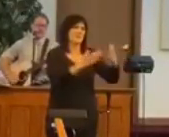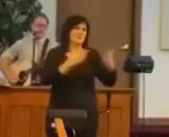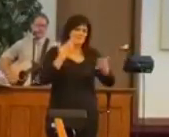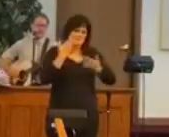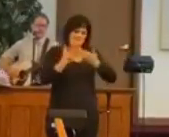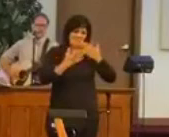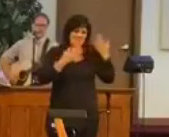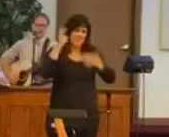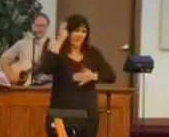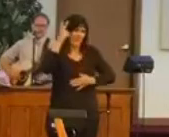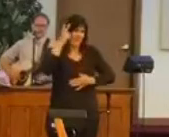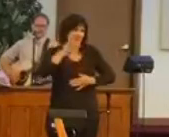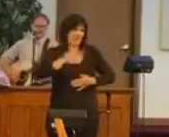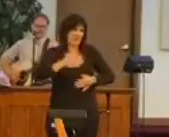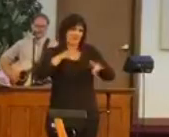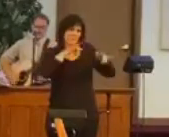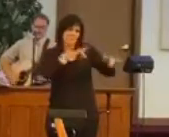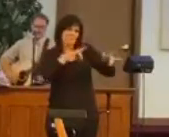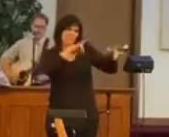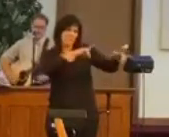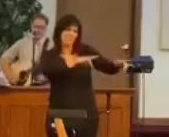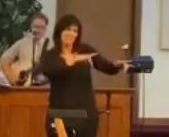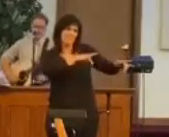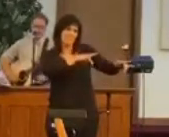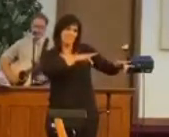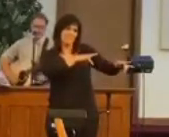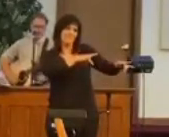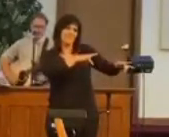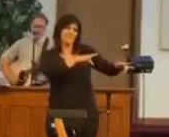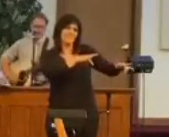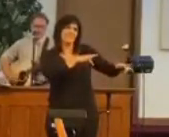Ashamed I hear my mocking